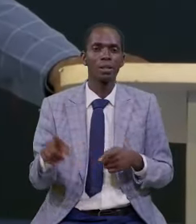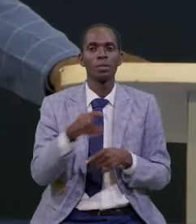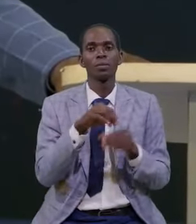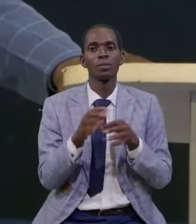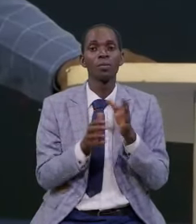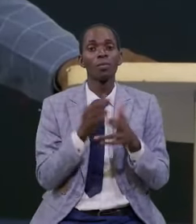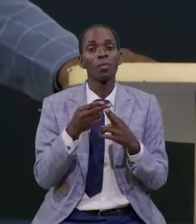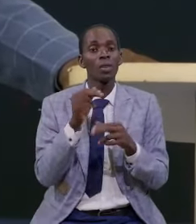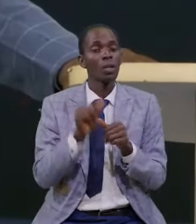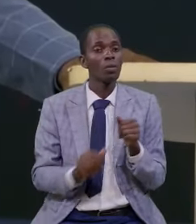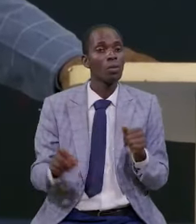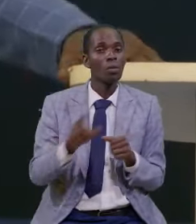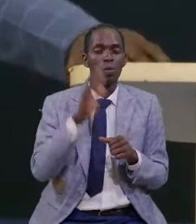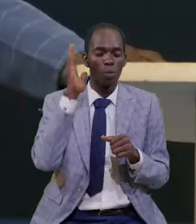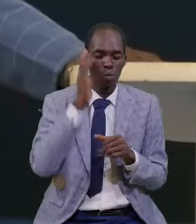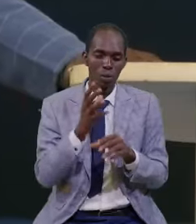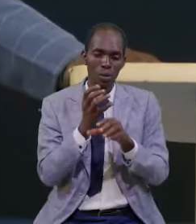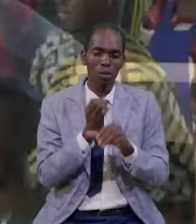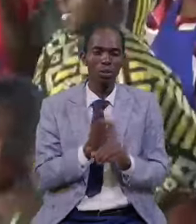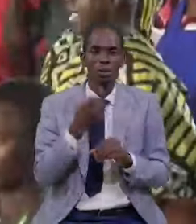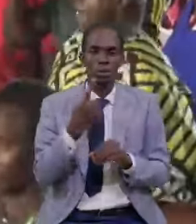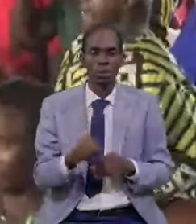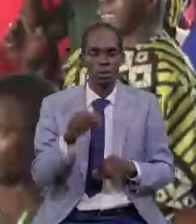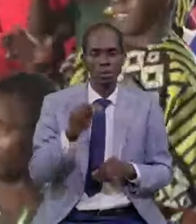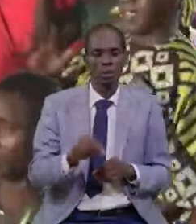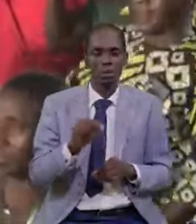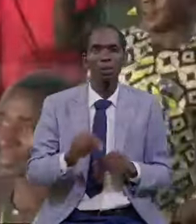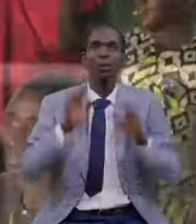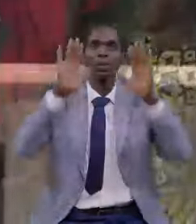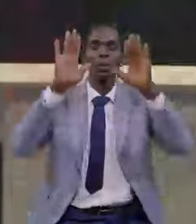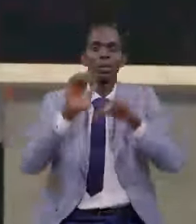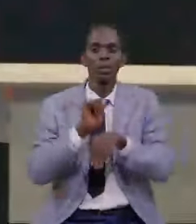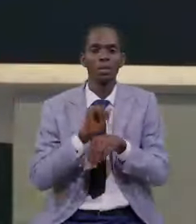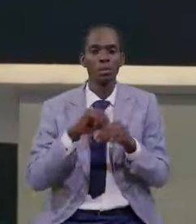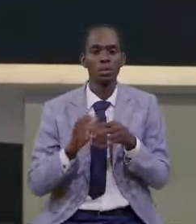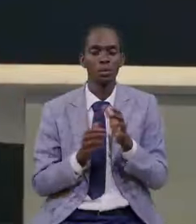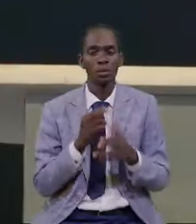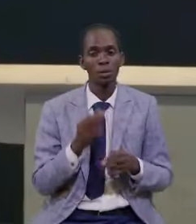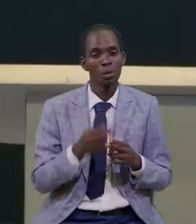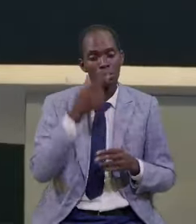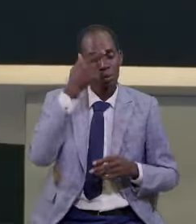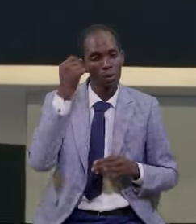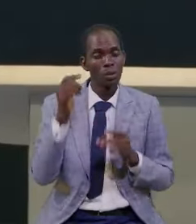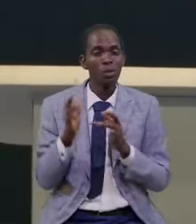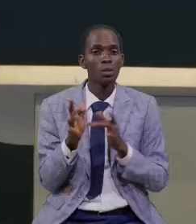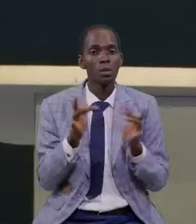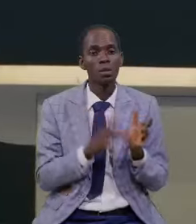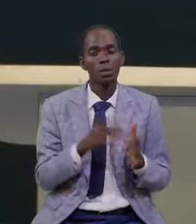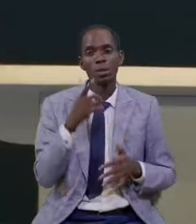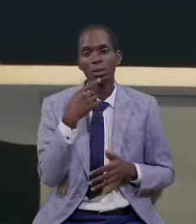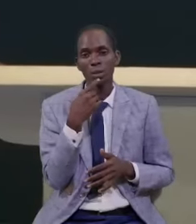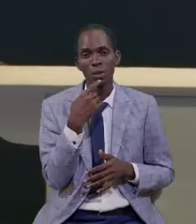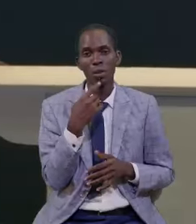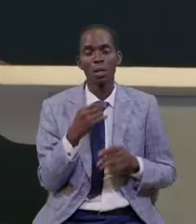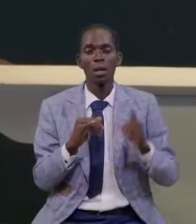Everyone will receive the needed miracle. Because Jesus said, I